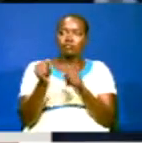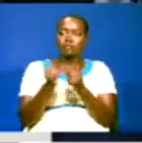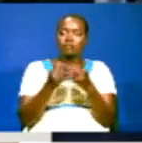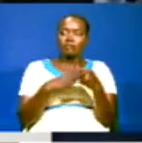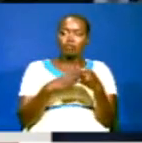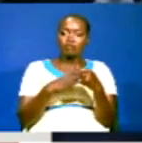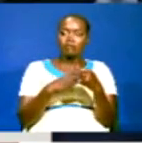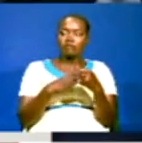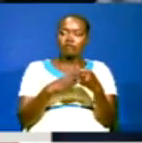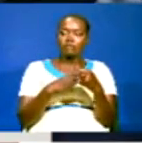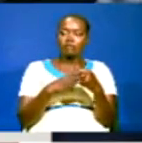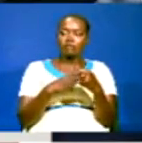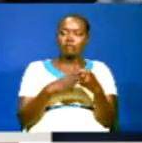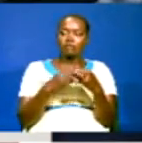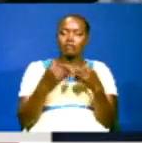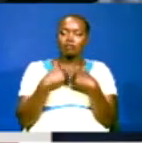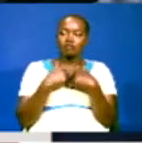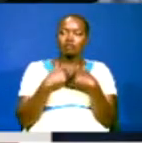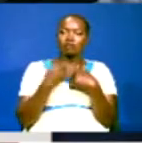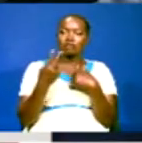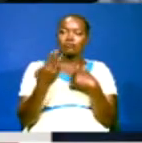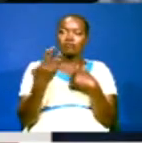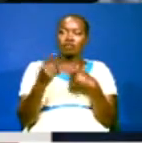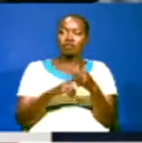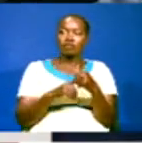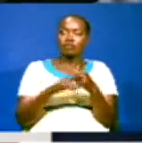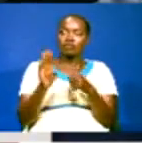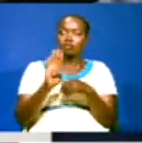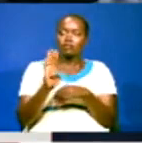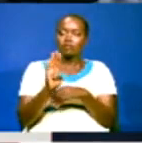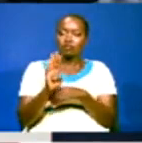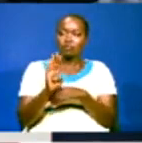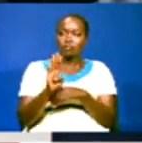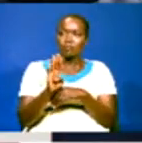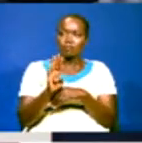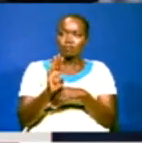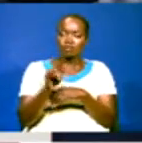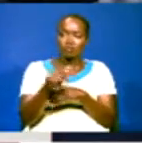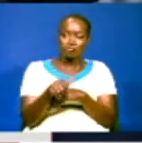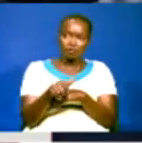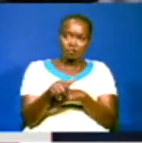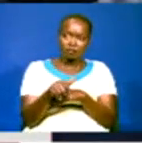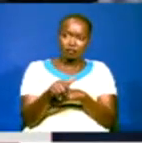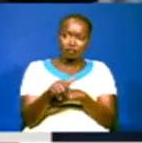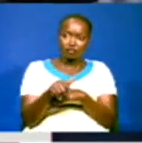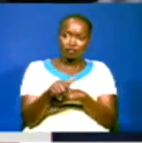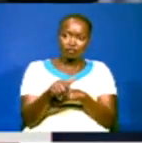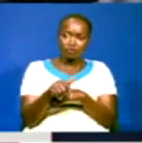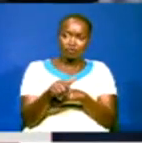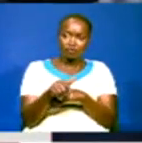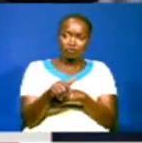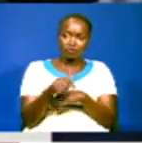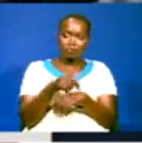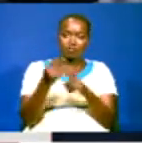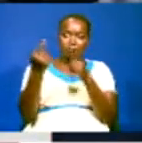had attracted 246 billion. Today, when I came